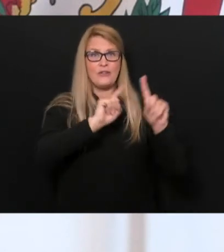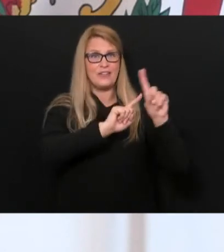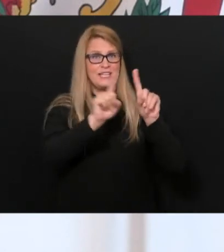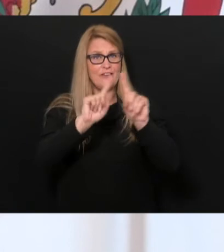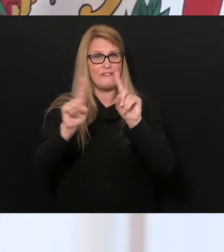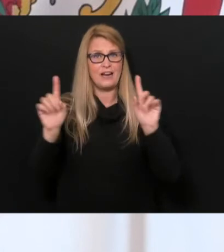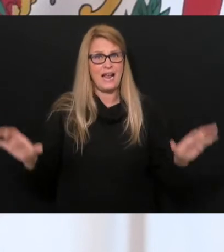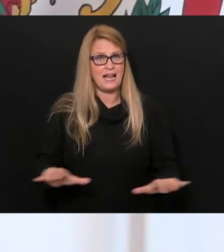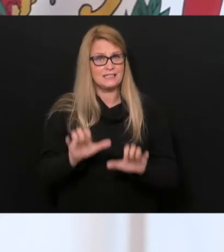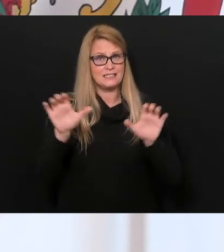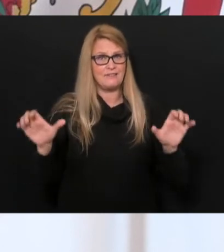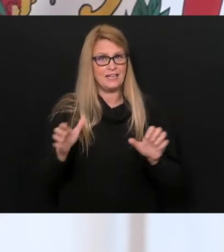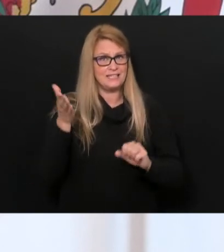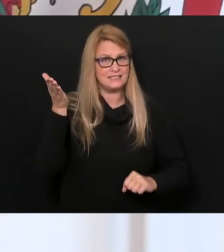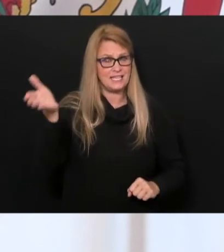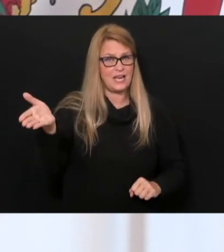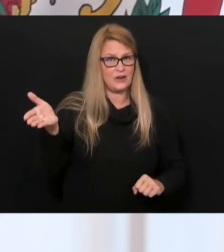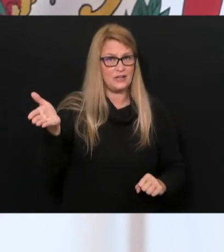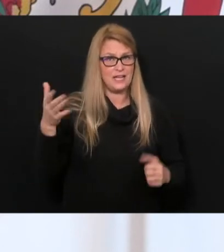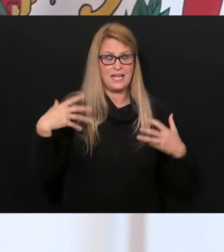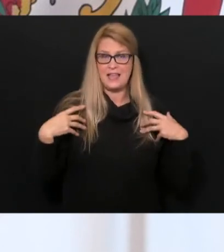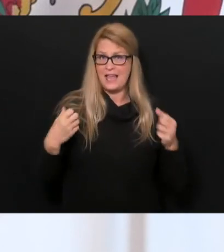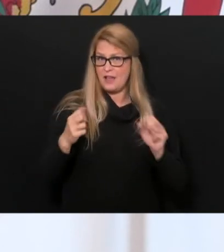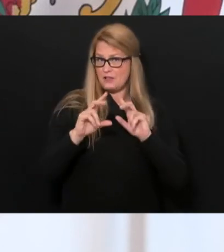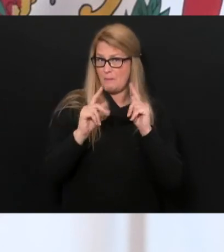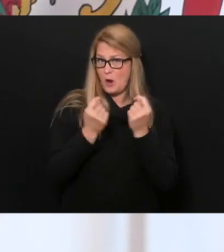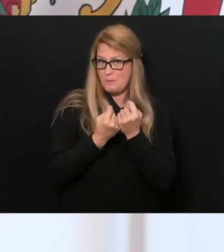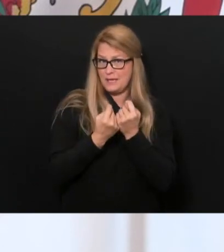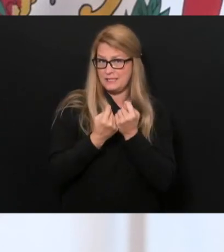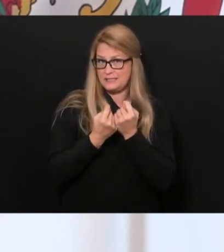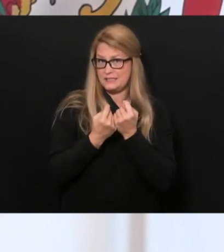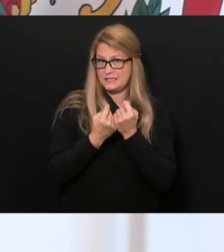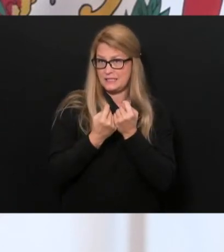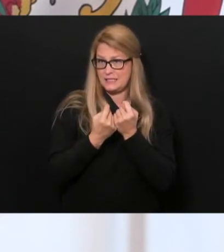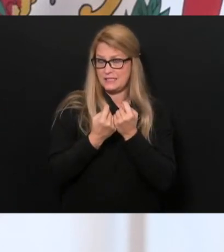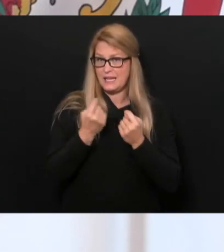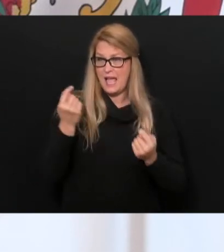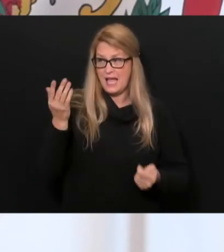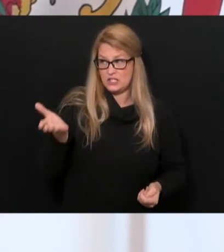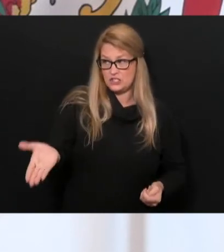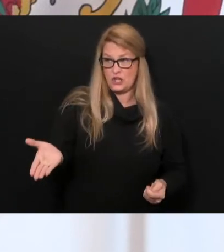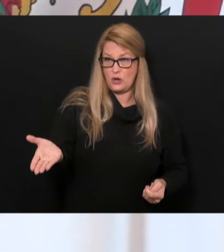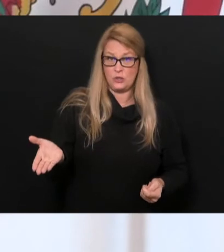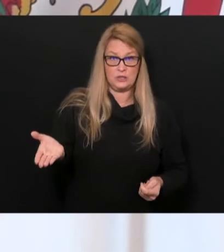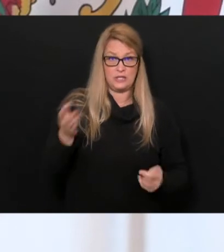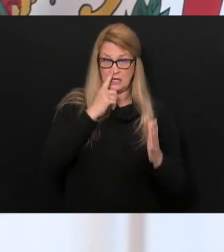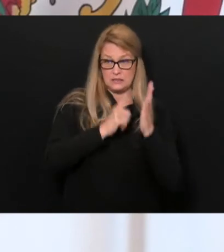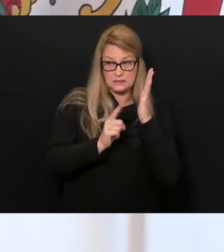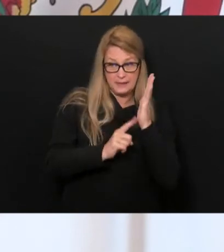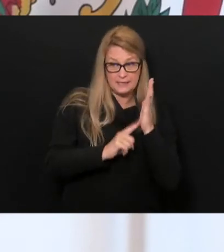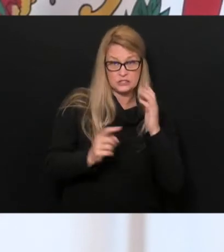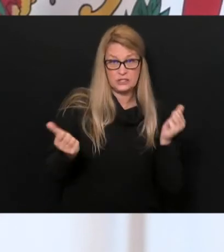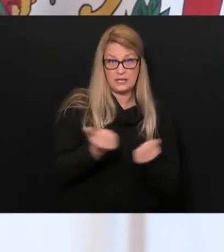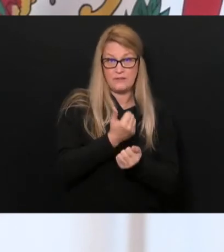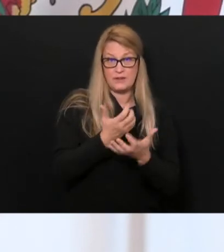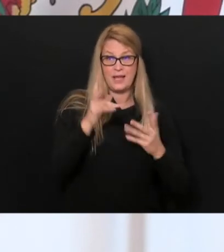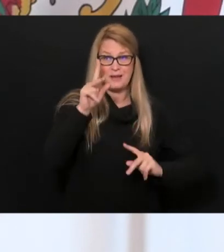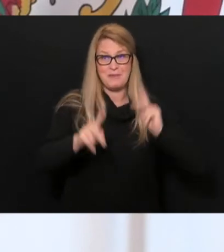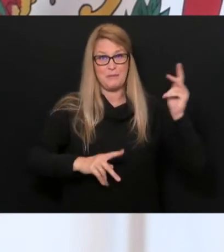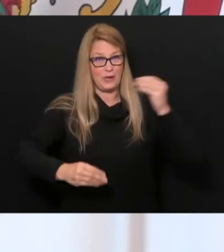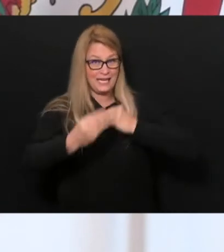do there. The health department came and they did everything and went through all that. There's people that are eating